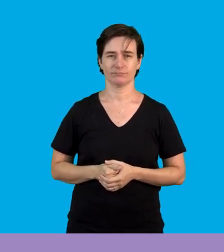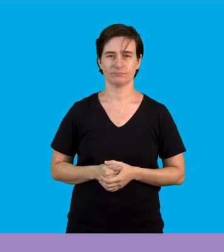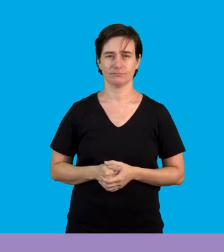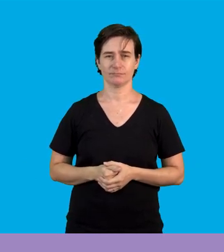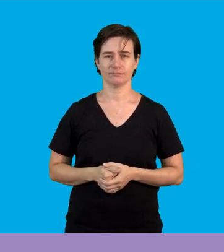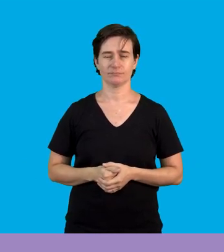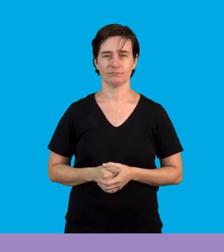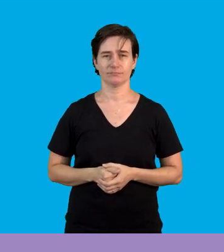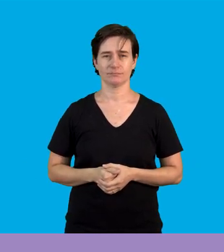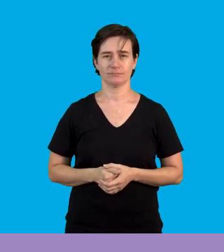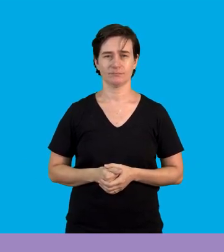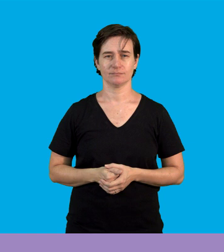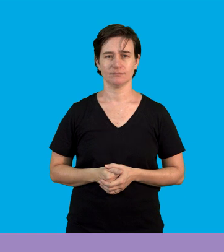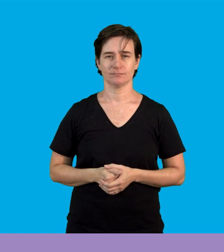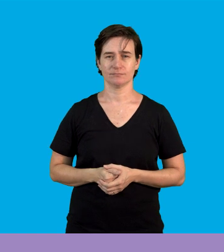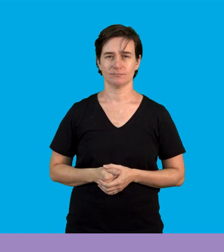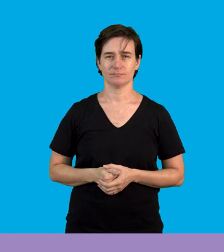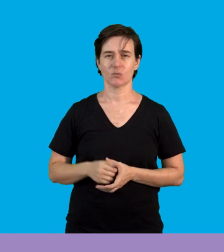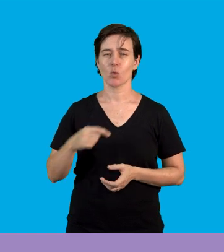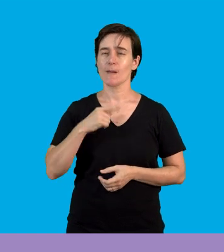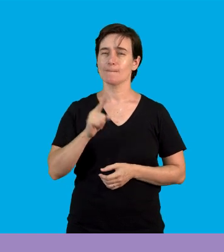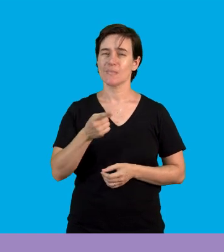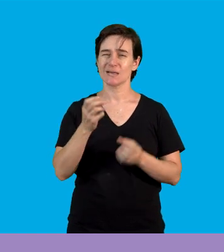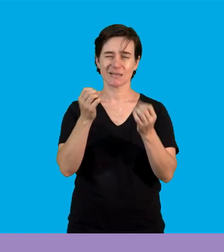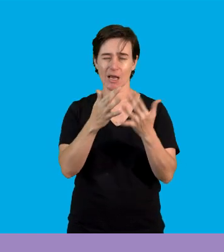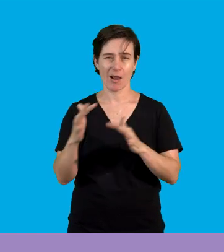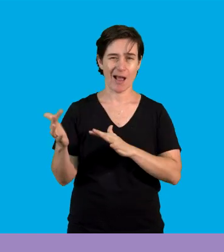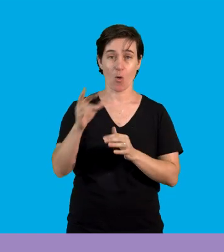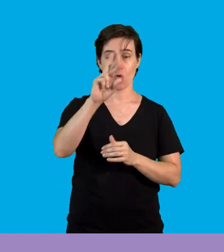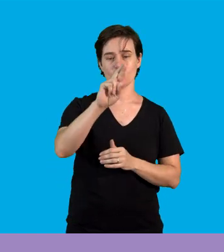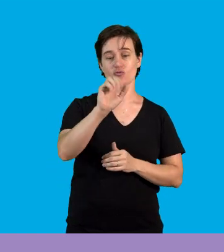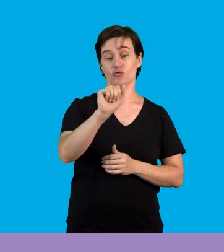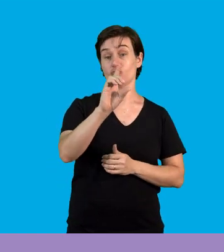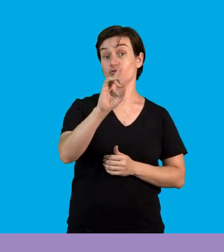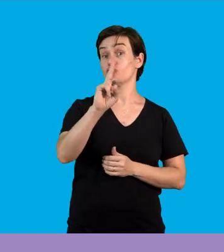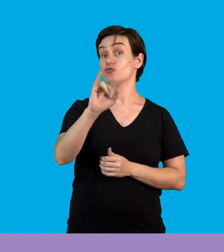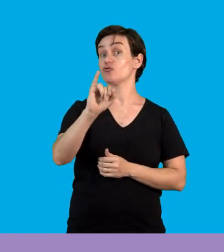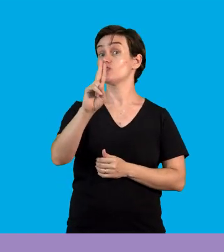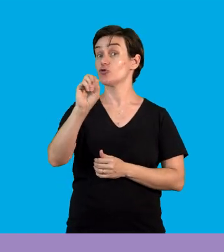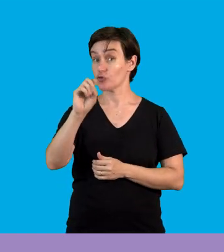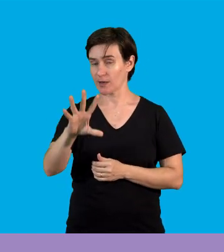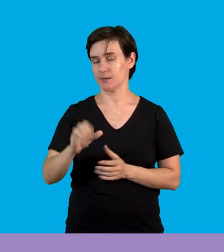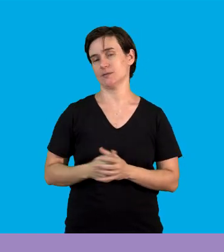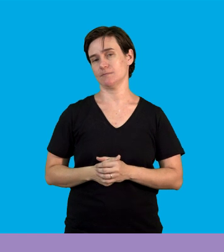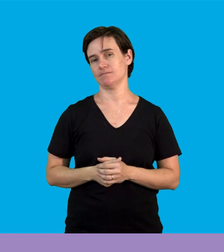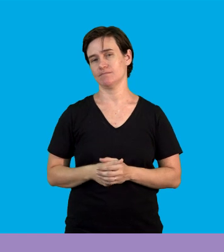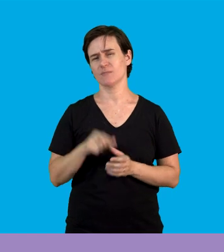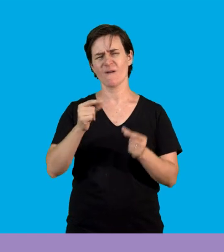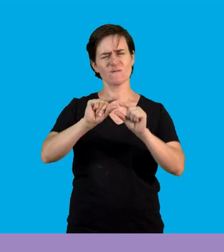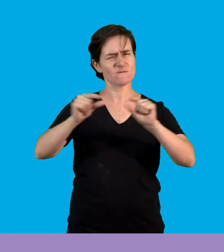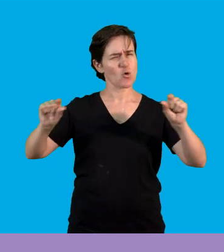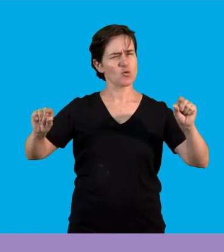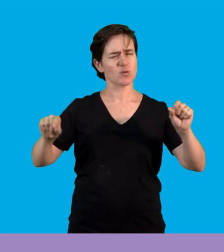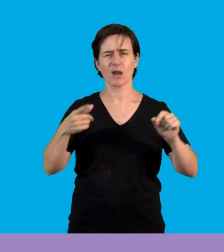we are going to calculate it using the radius of the cylinder. Again, the formula